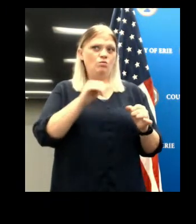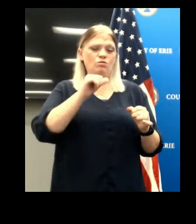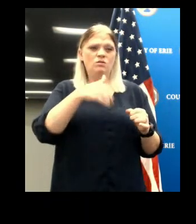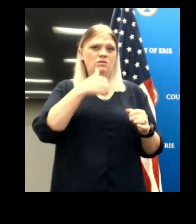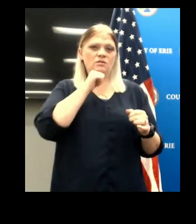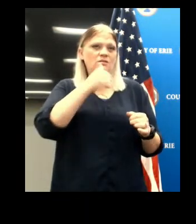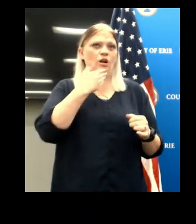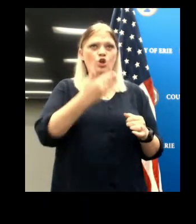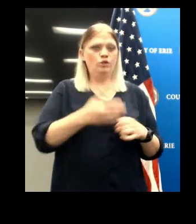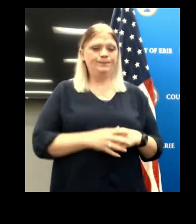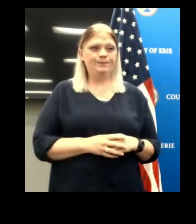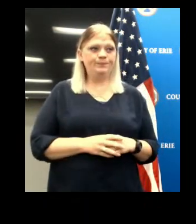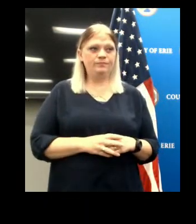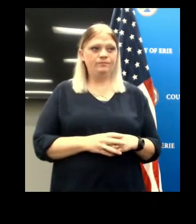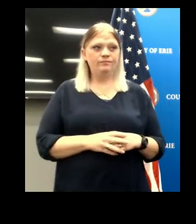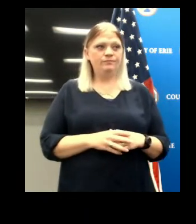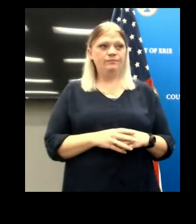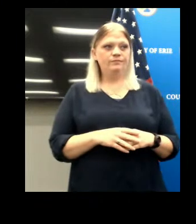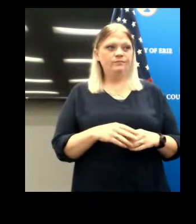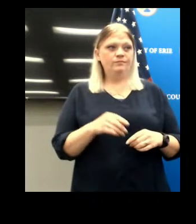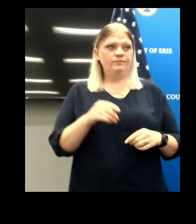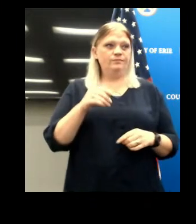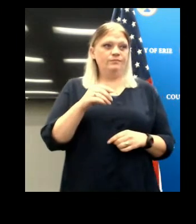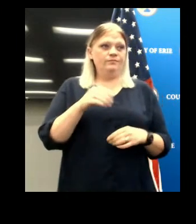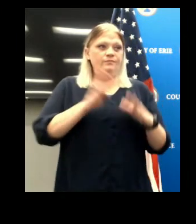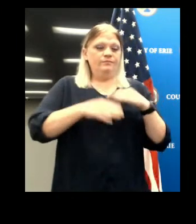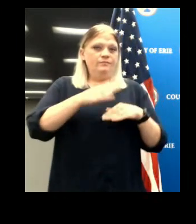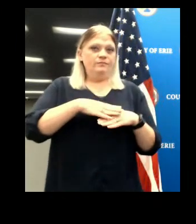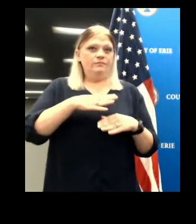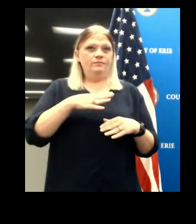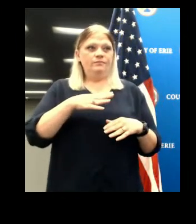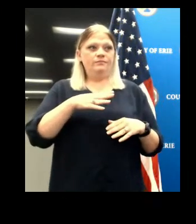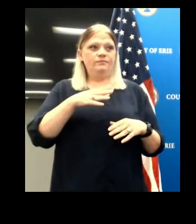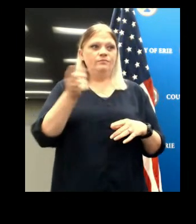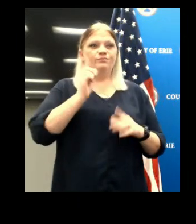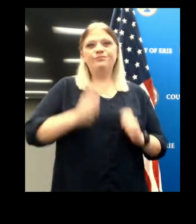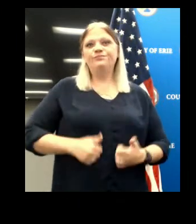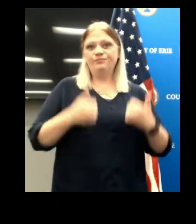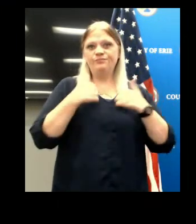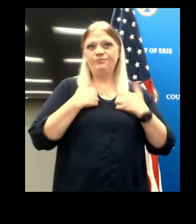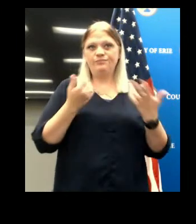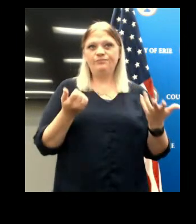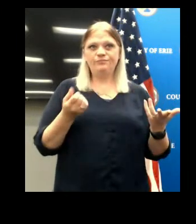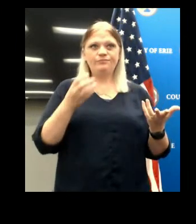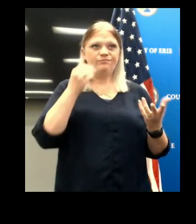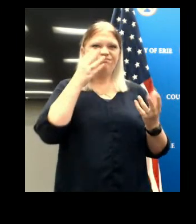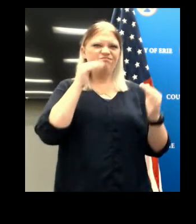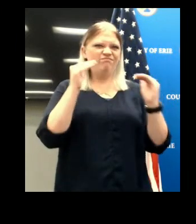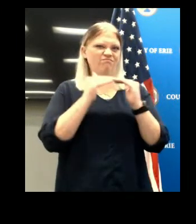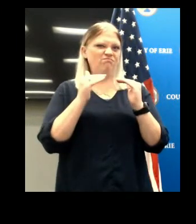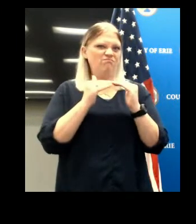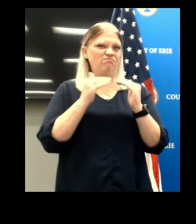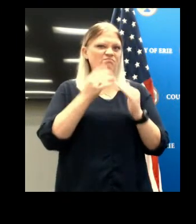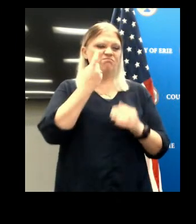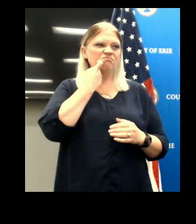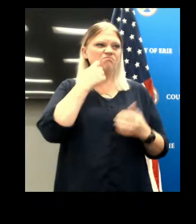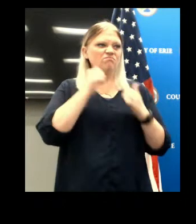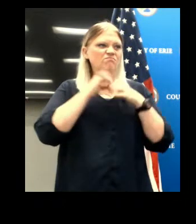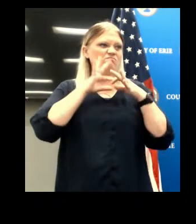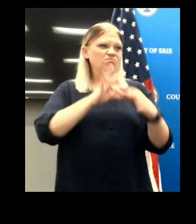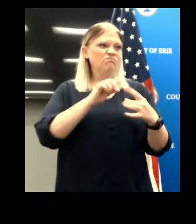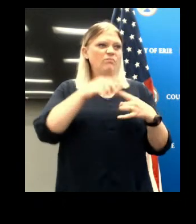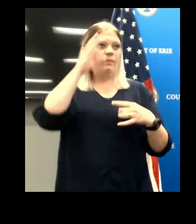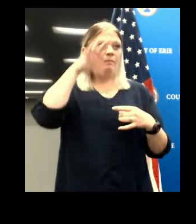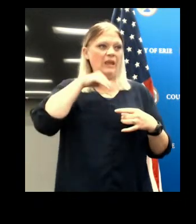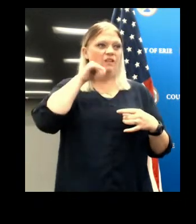thing. Cases in Erie County based on gender and residence. This has been pretty equal recently with regards to